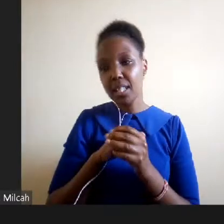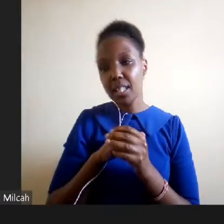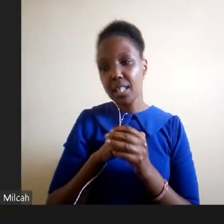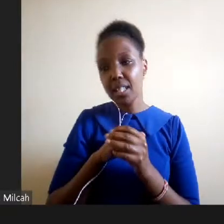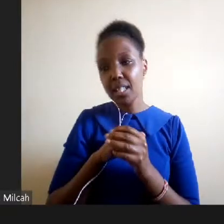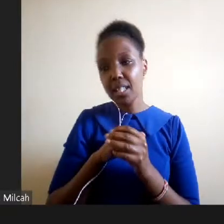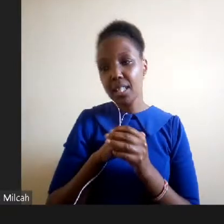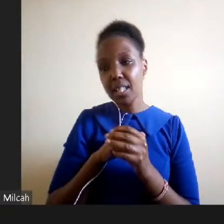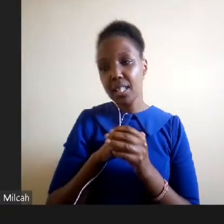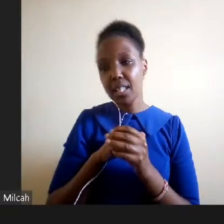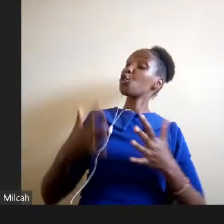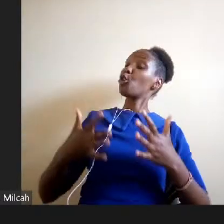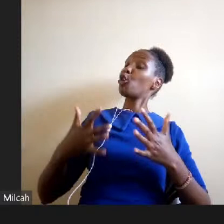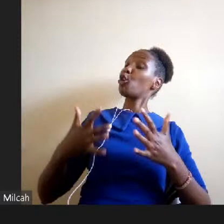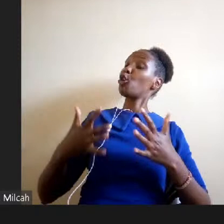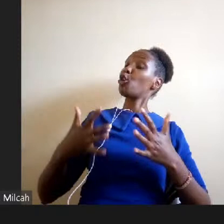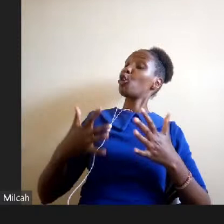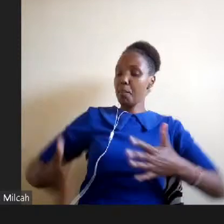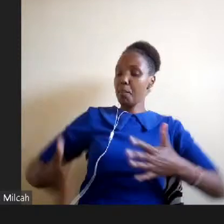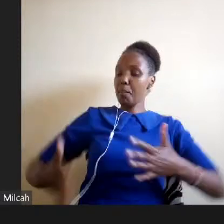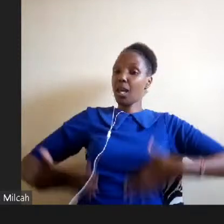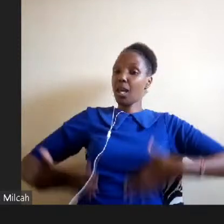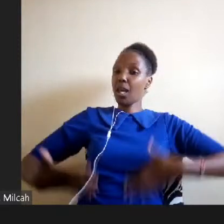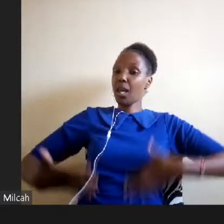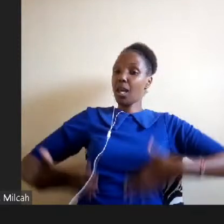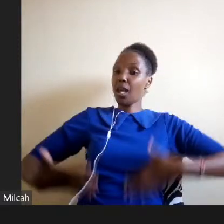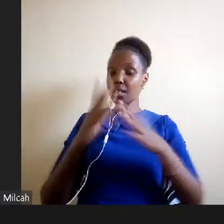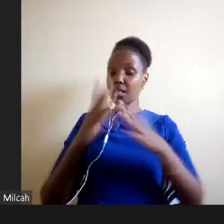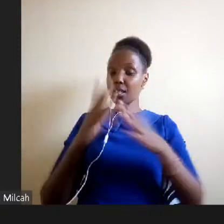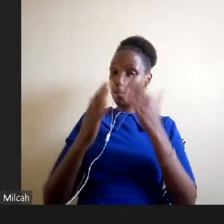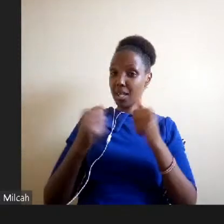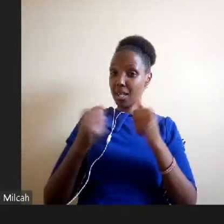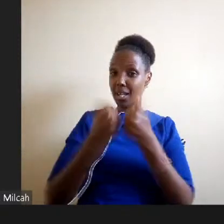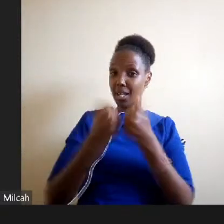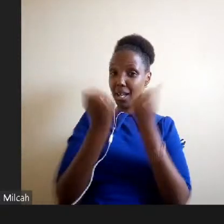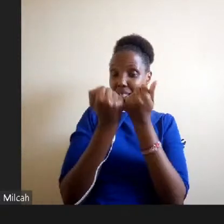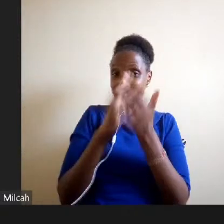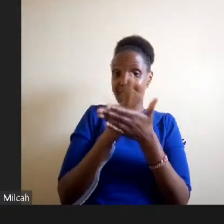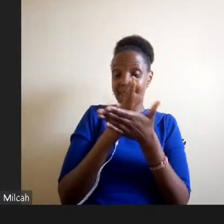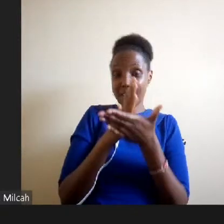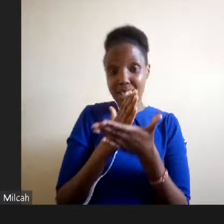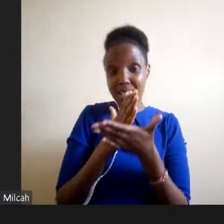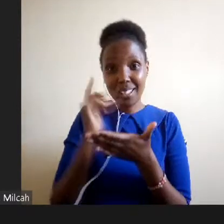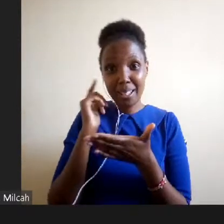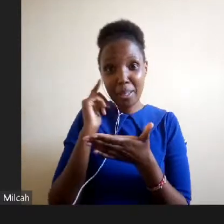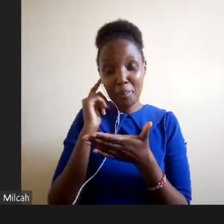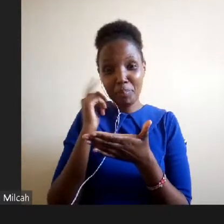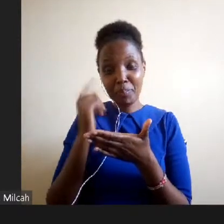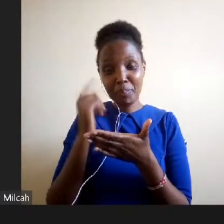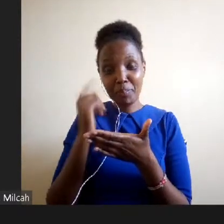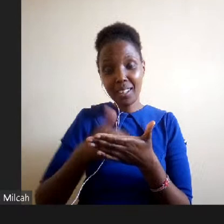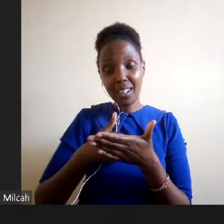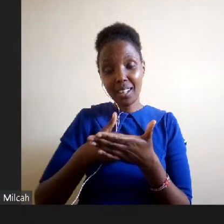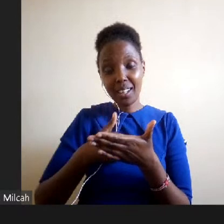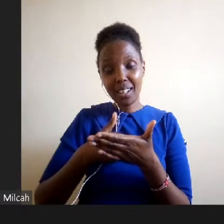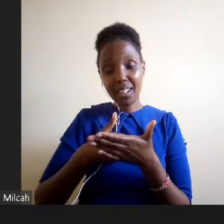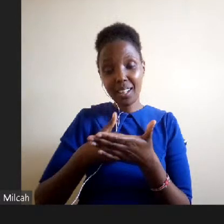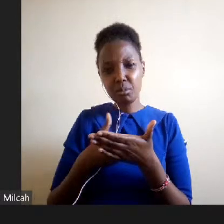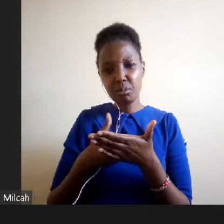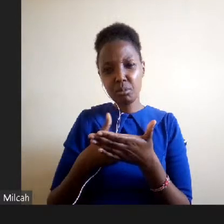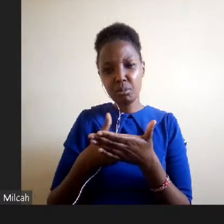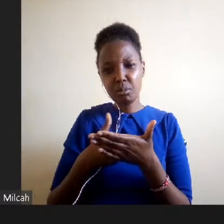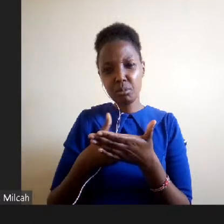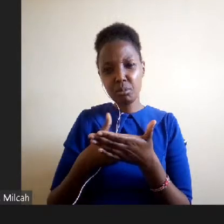onset of them being online, and if there's something that is happening within the space, if they start having a different kind of engagement, please take time